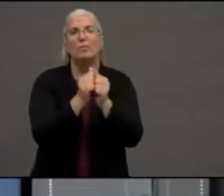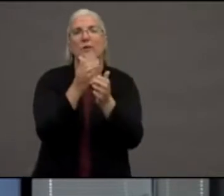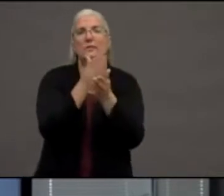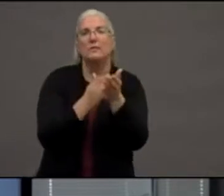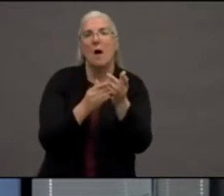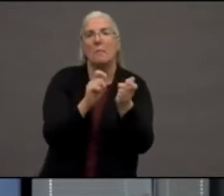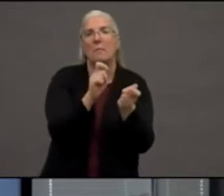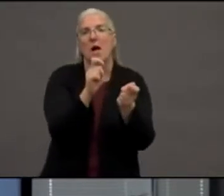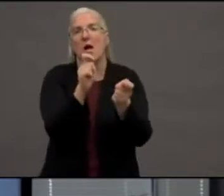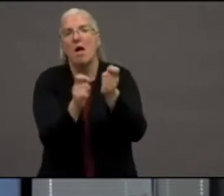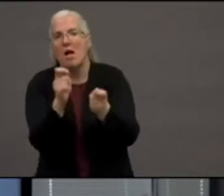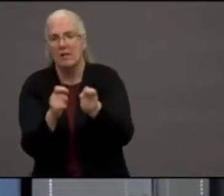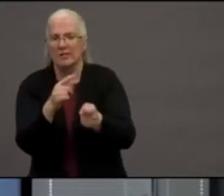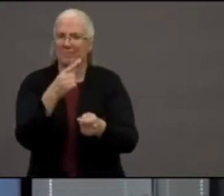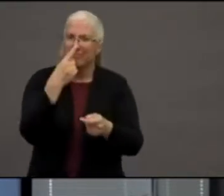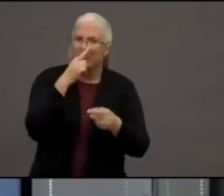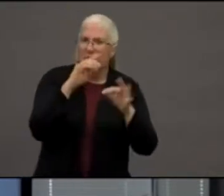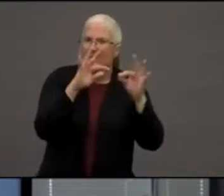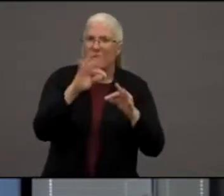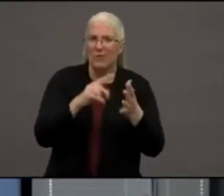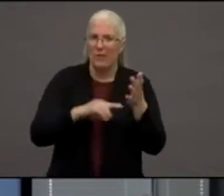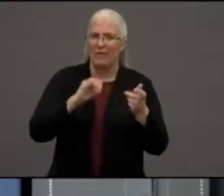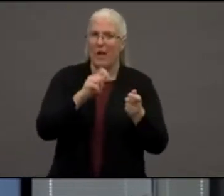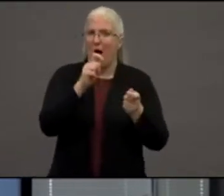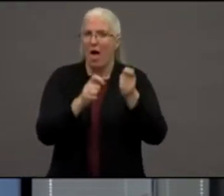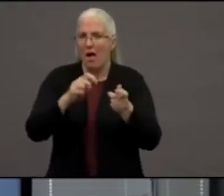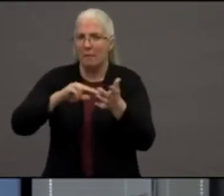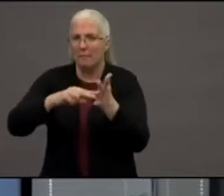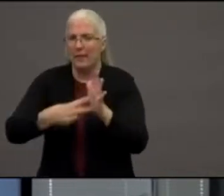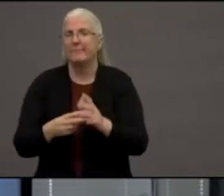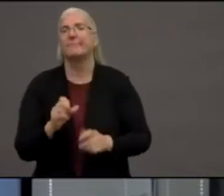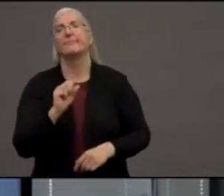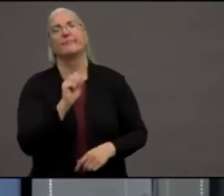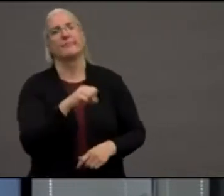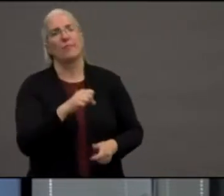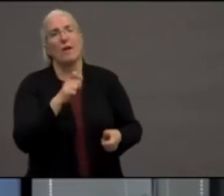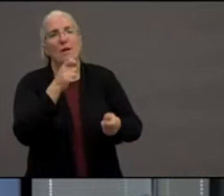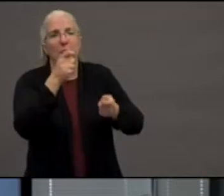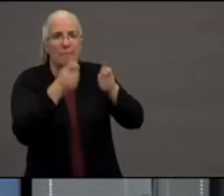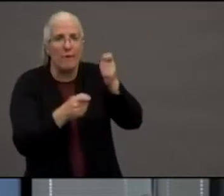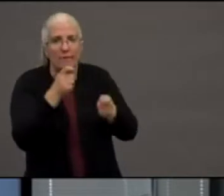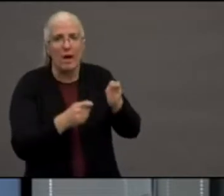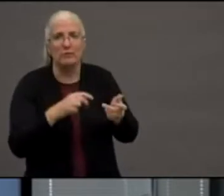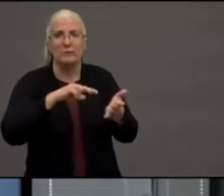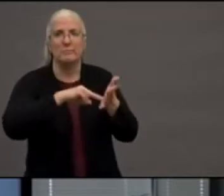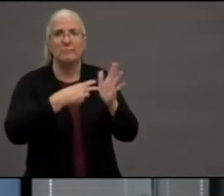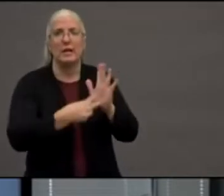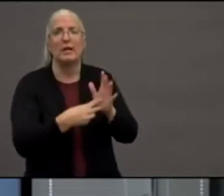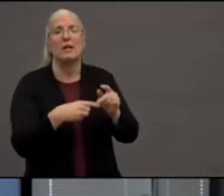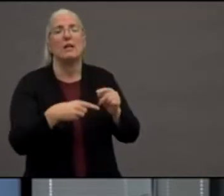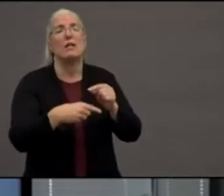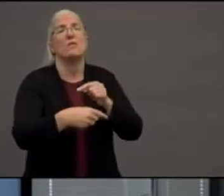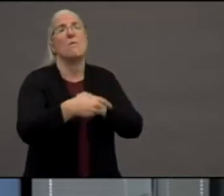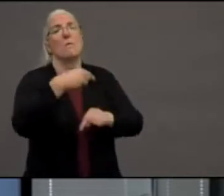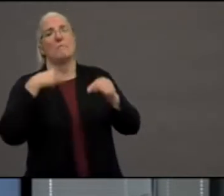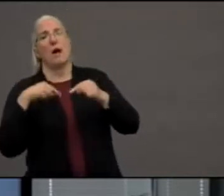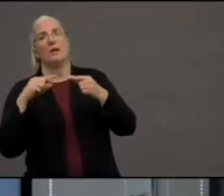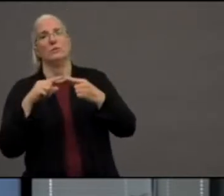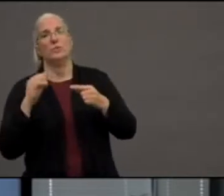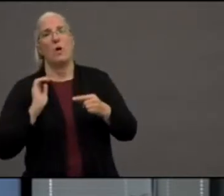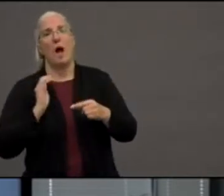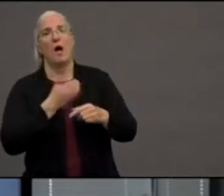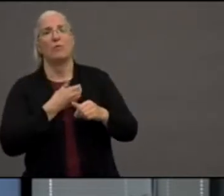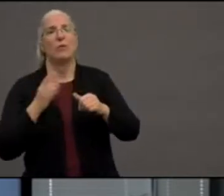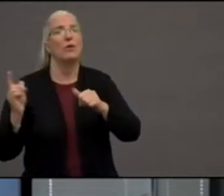modification? I believe that what the modifications are referring to is going back to our actual mandatory directives that we had posted